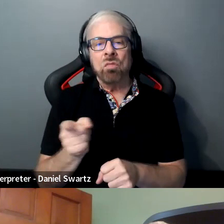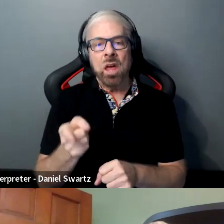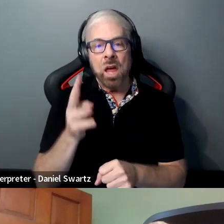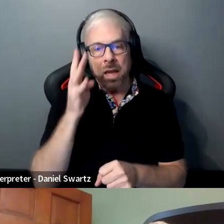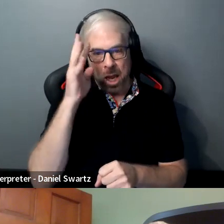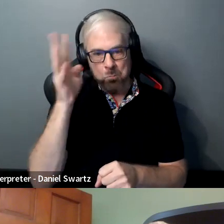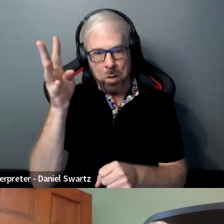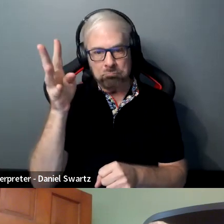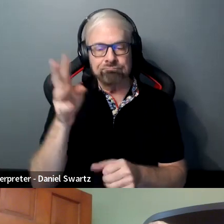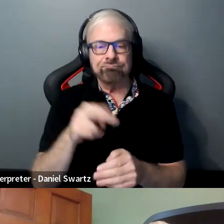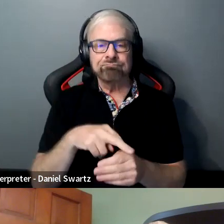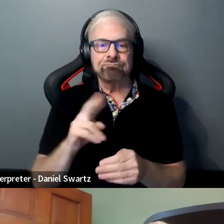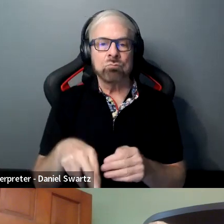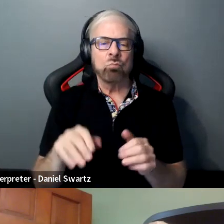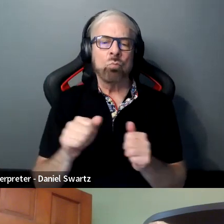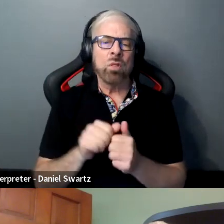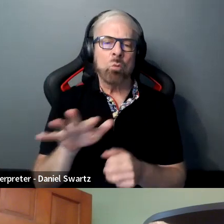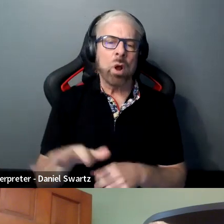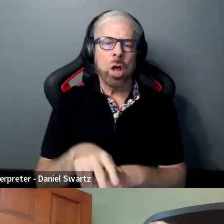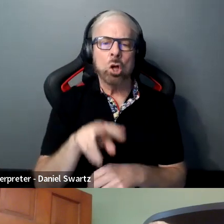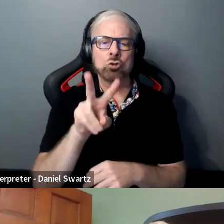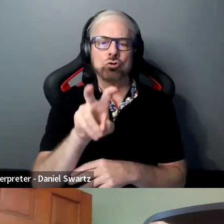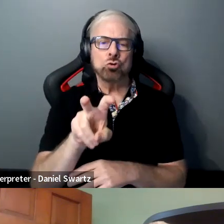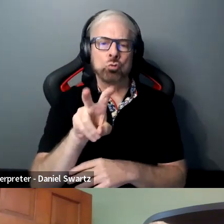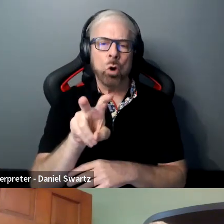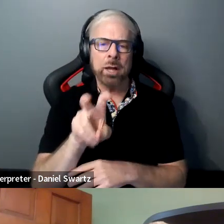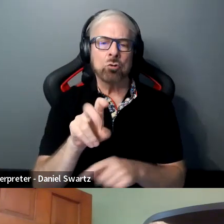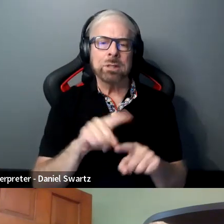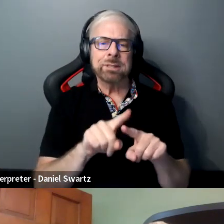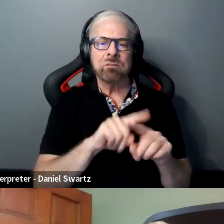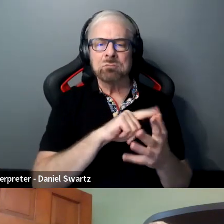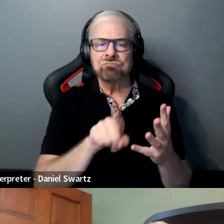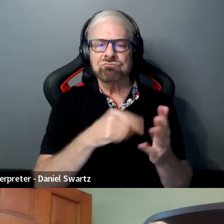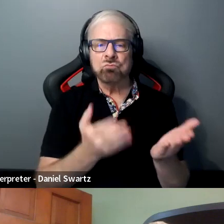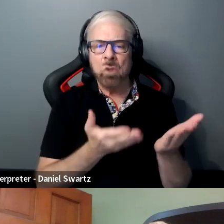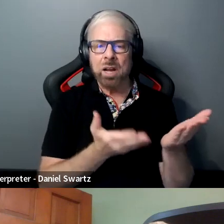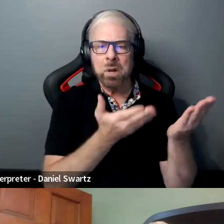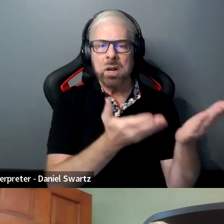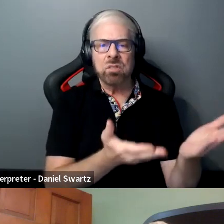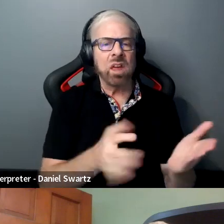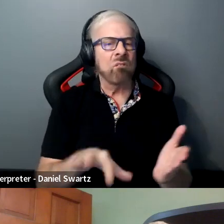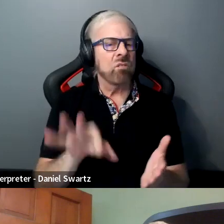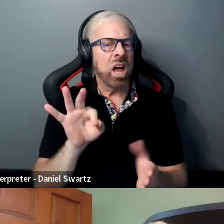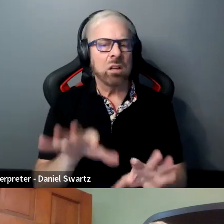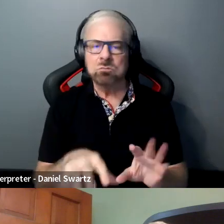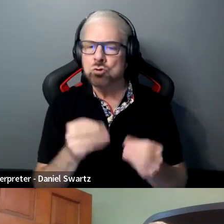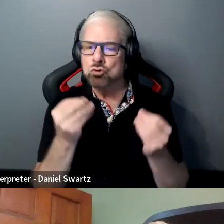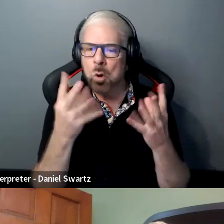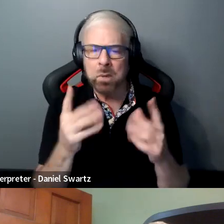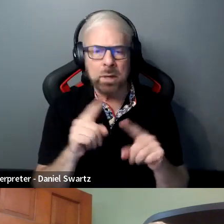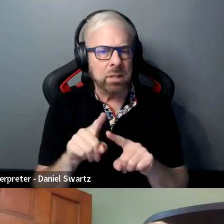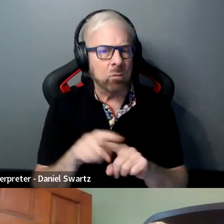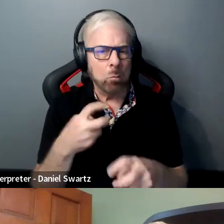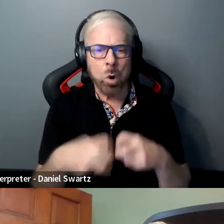with about 200 recommendations because they found so many problems with